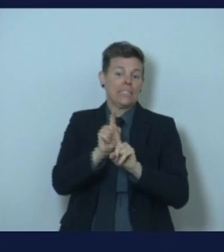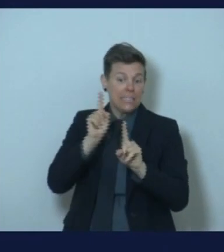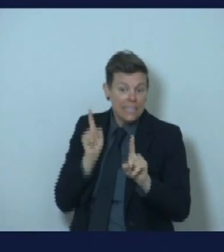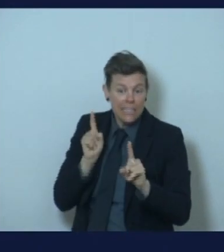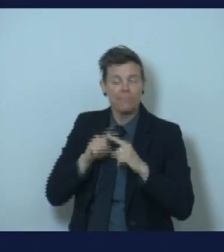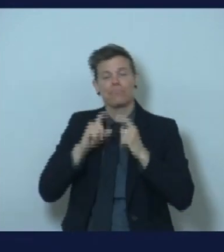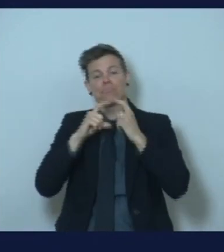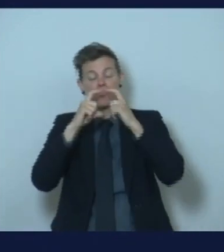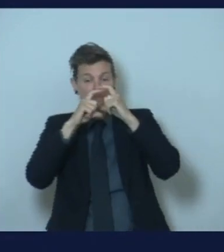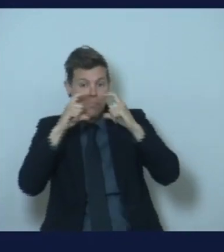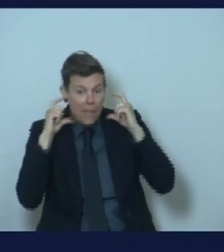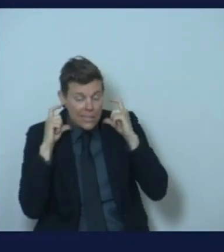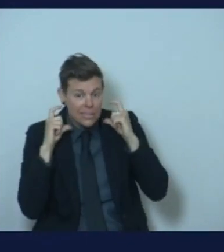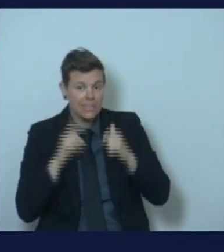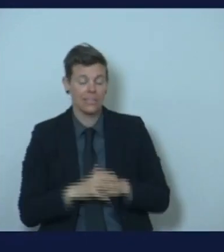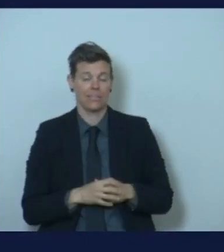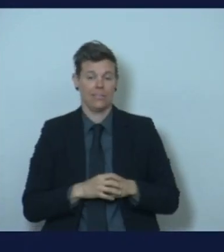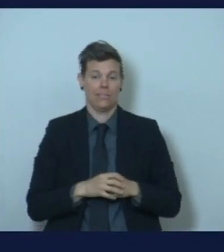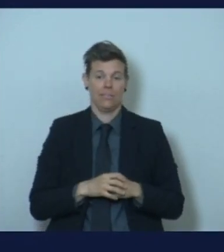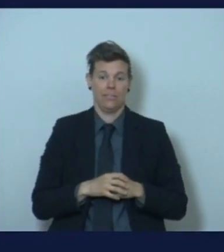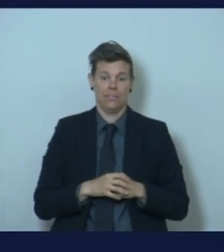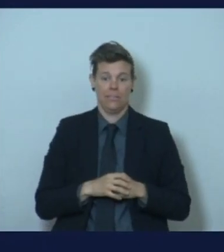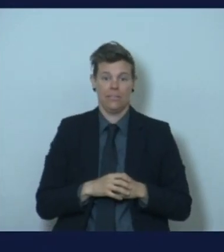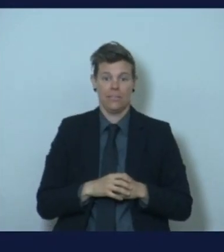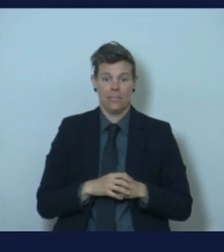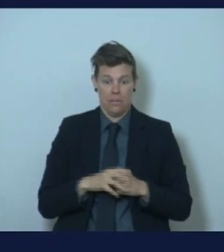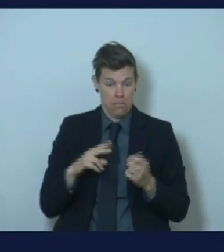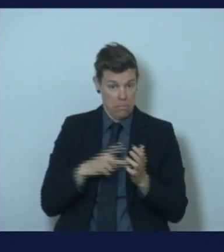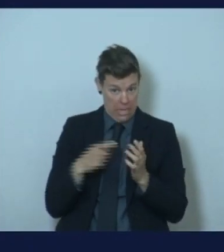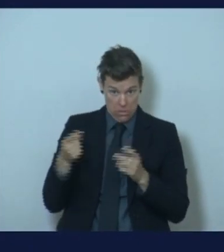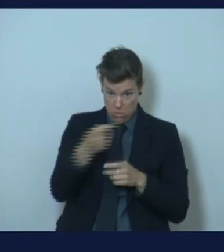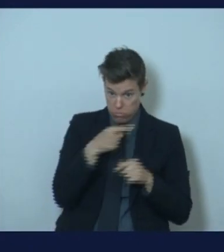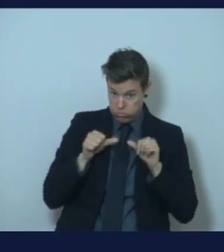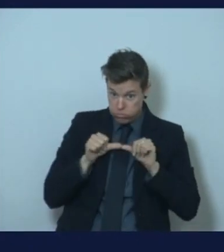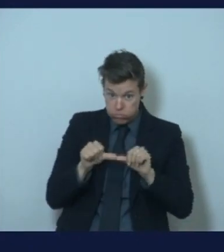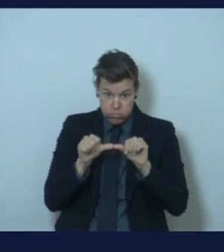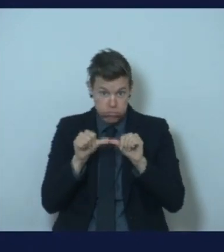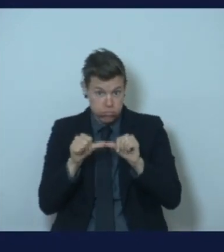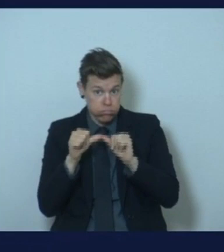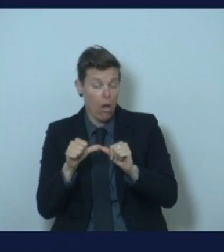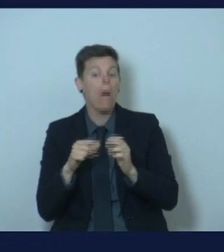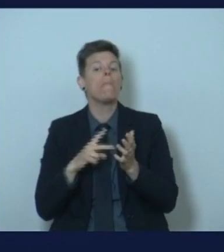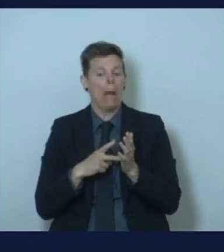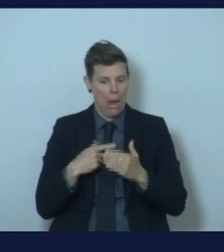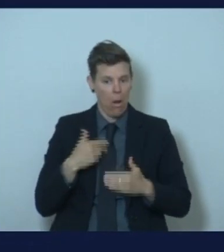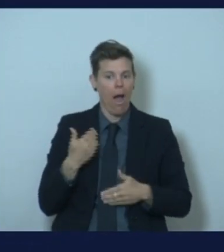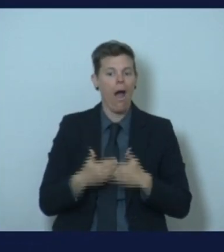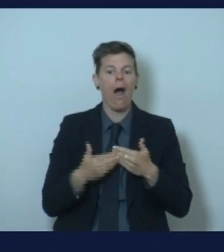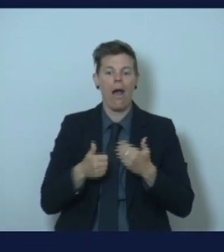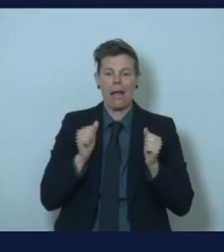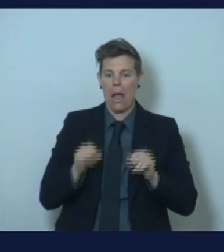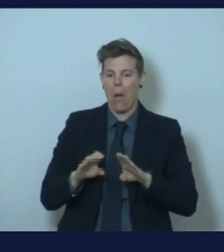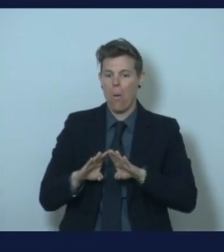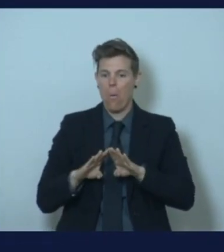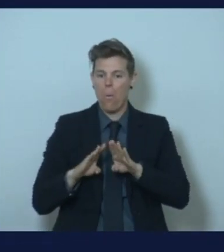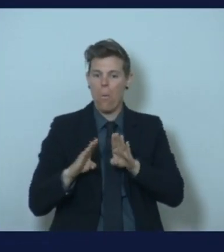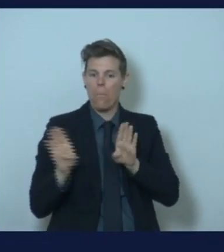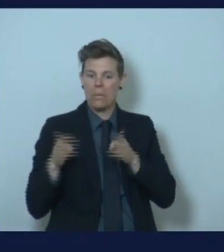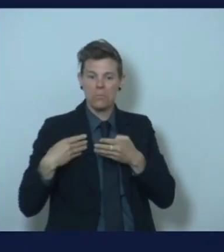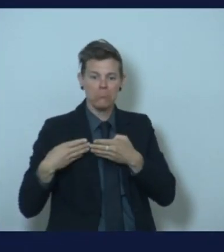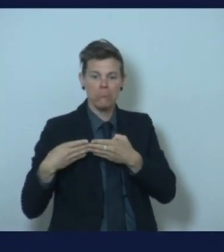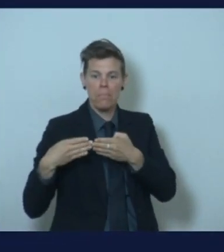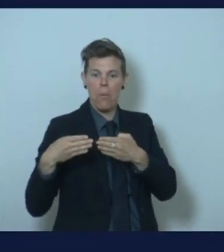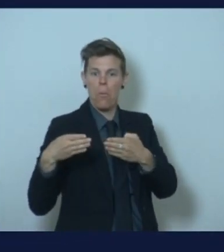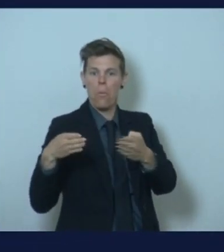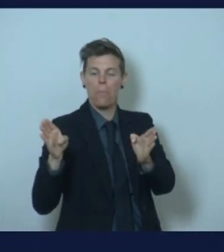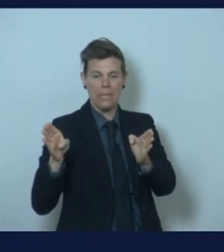give ourselves a little break, and support our local economy. All those things are really important, and they can be done if we do this